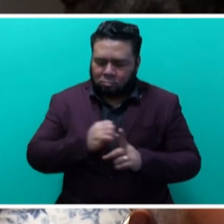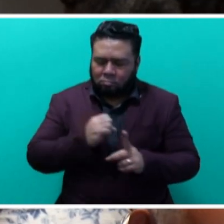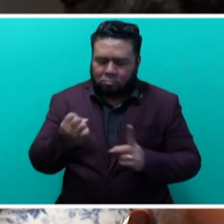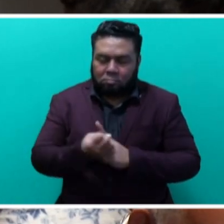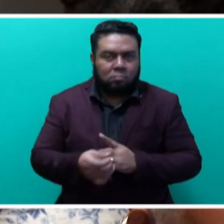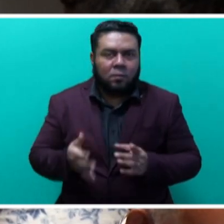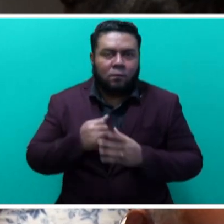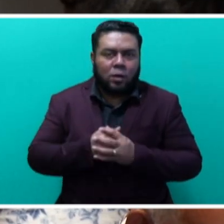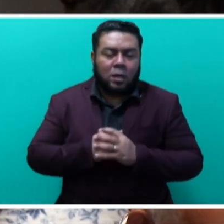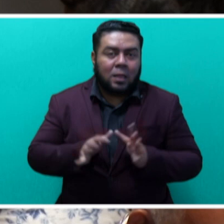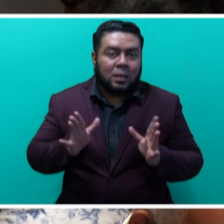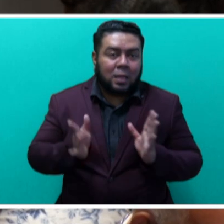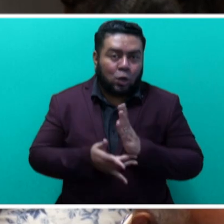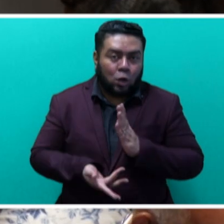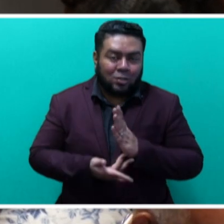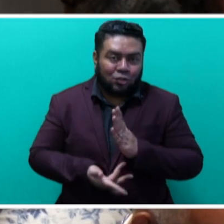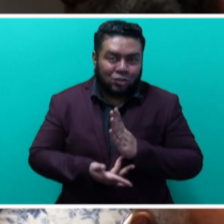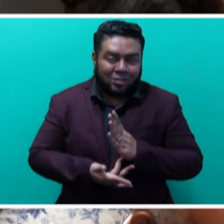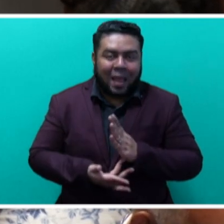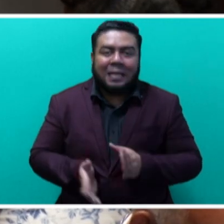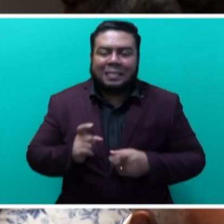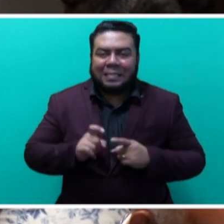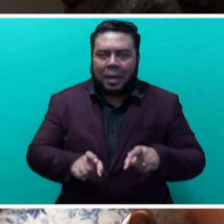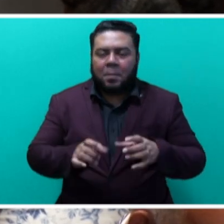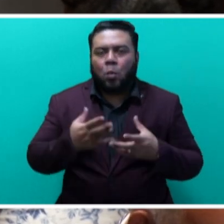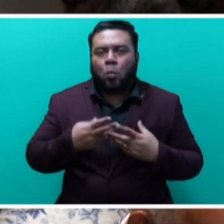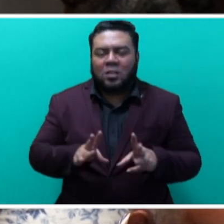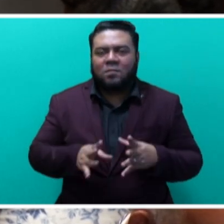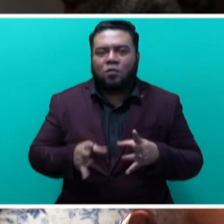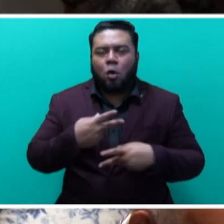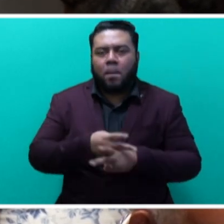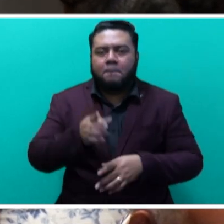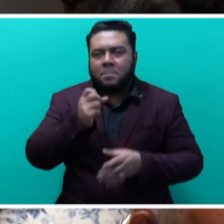friendly technologies and sustainable methods for dairy production.